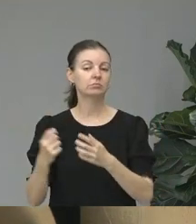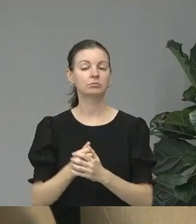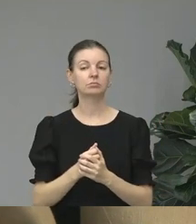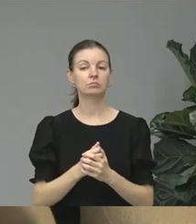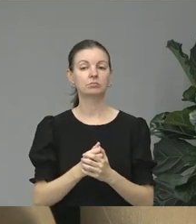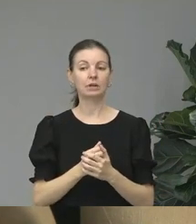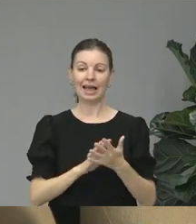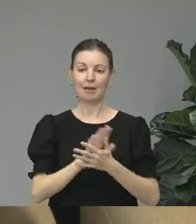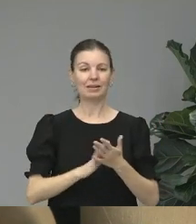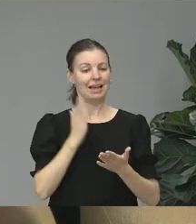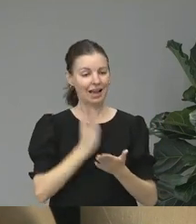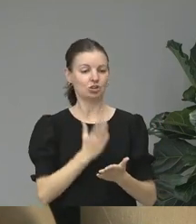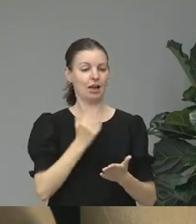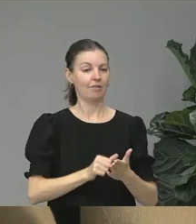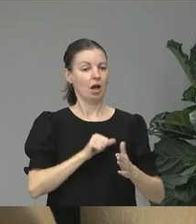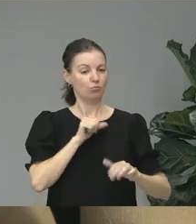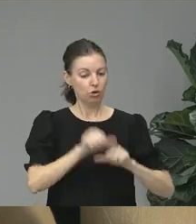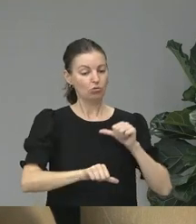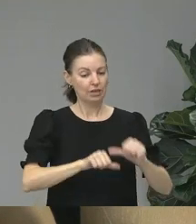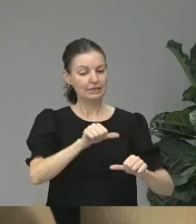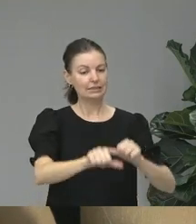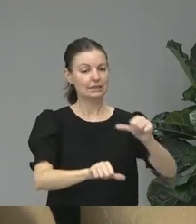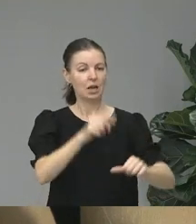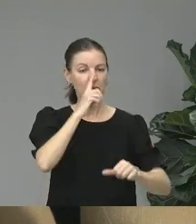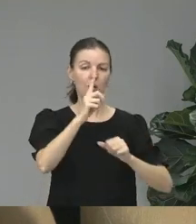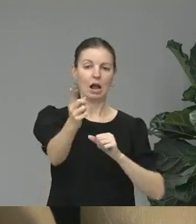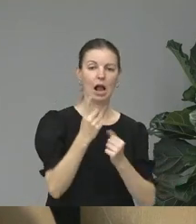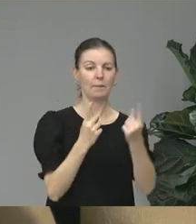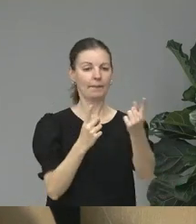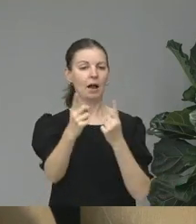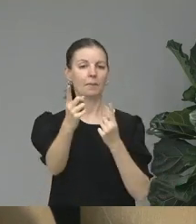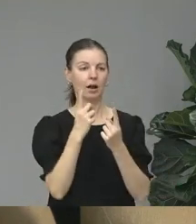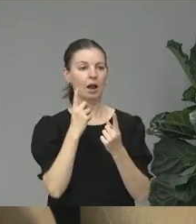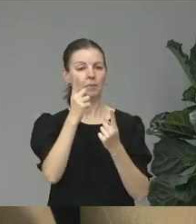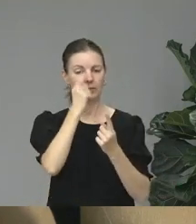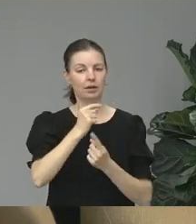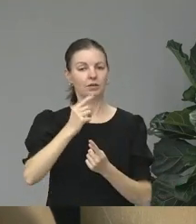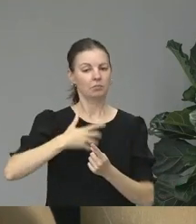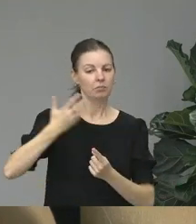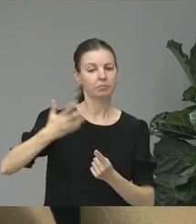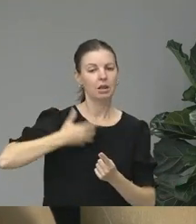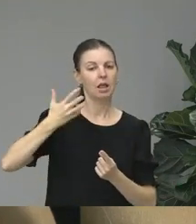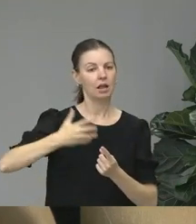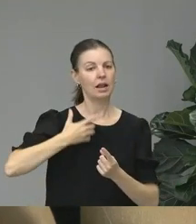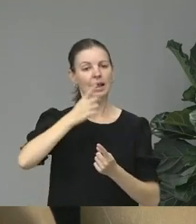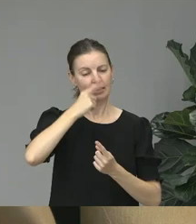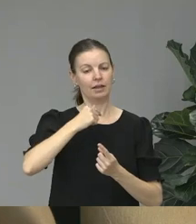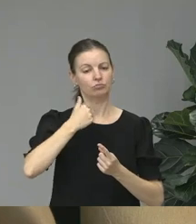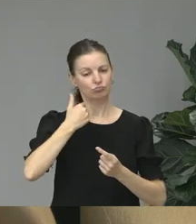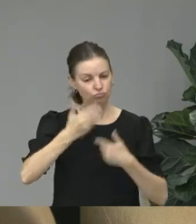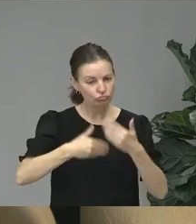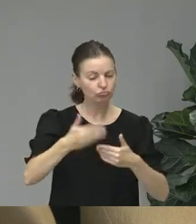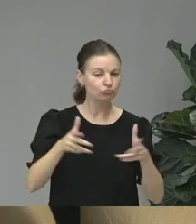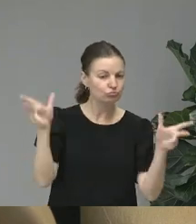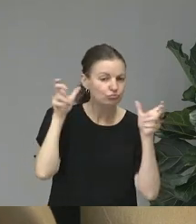is an active process whereby people can come and have their grievances aired.